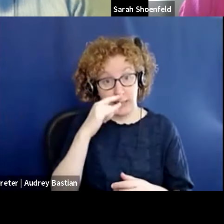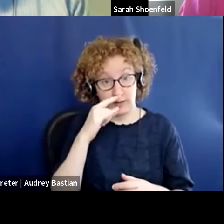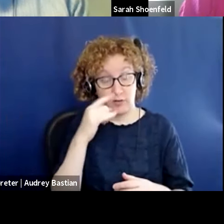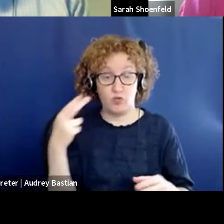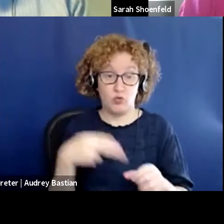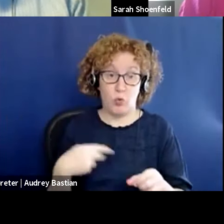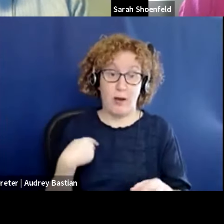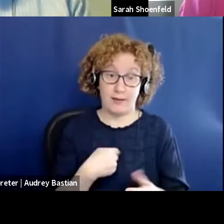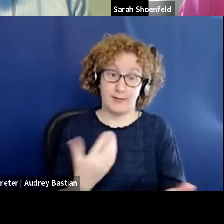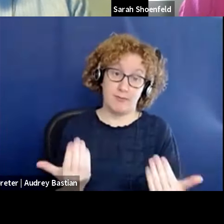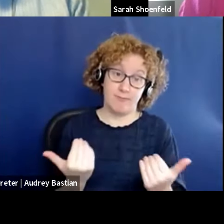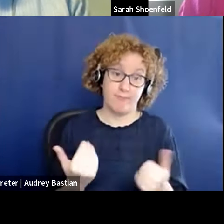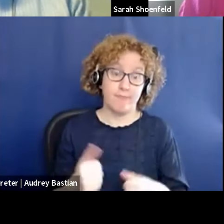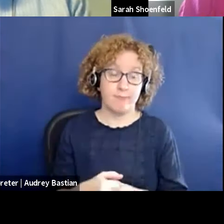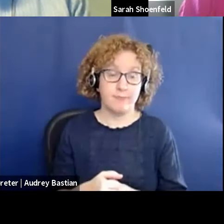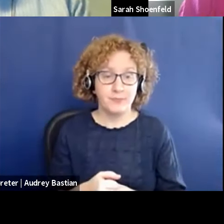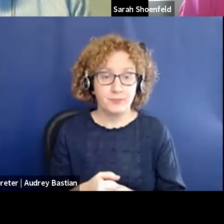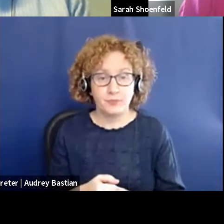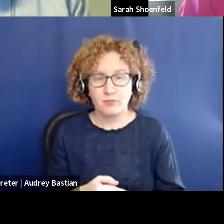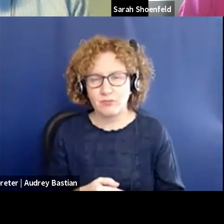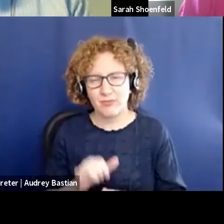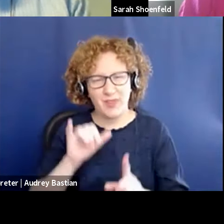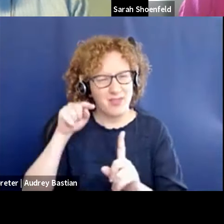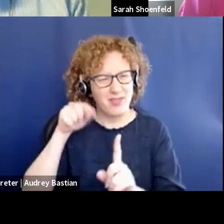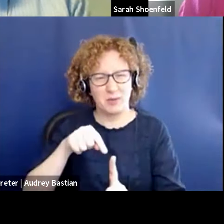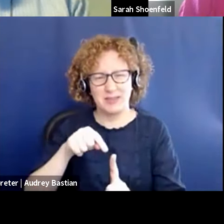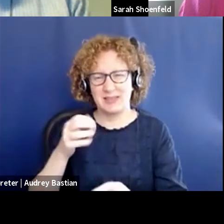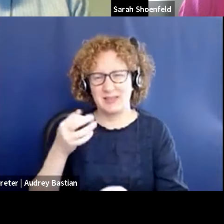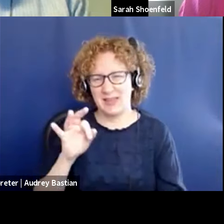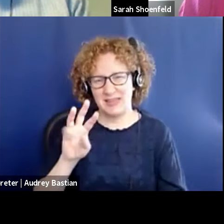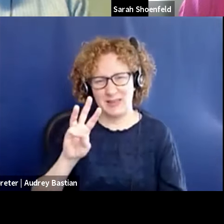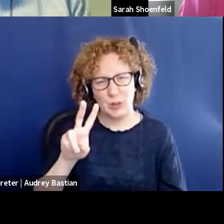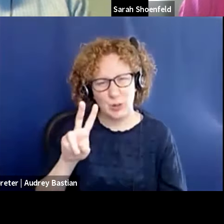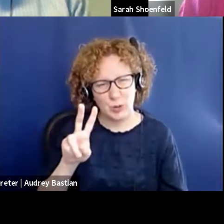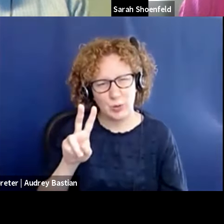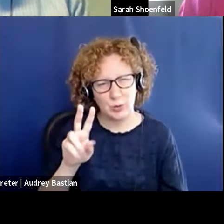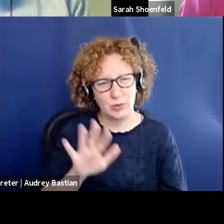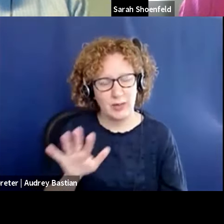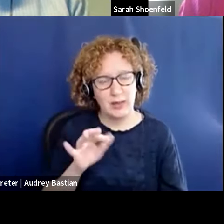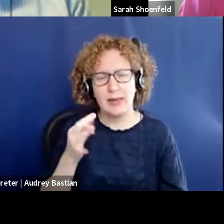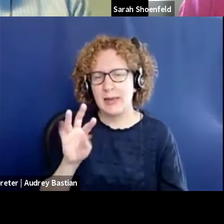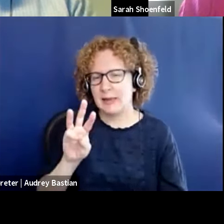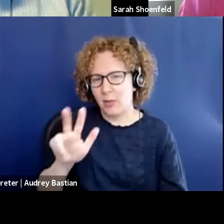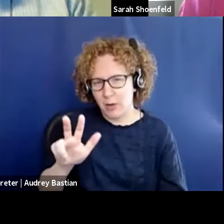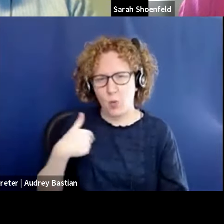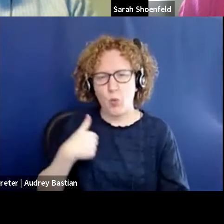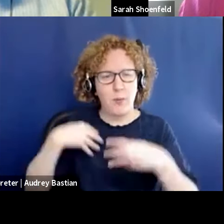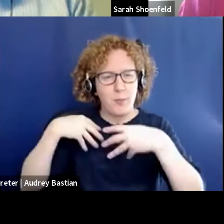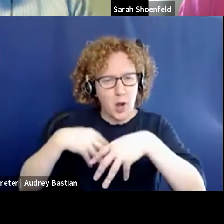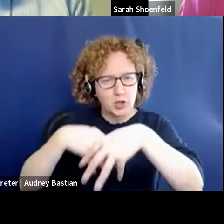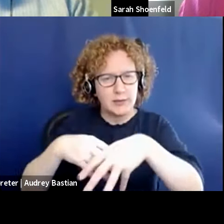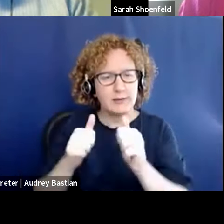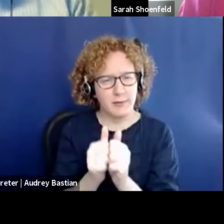us. And that was 62 or so. And by 63, we were marching